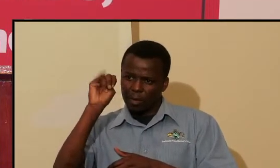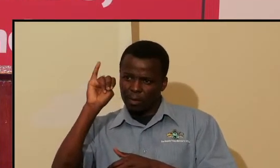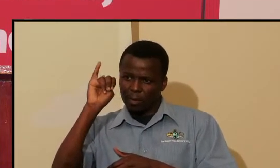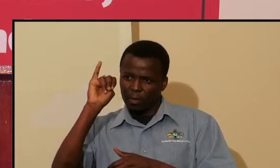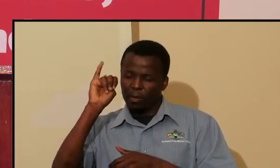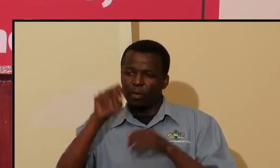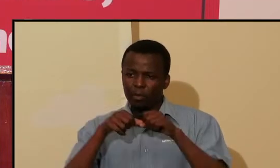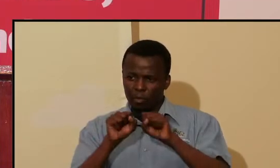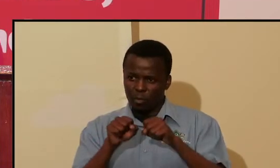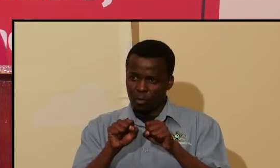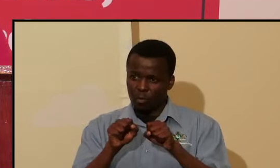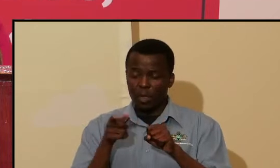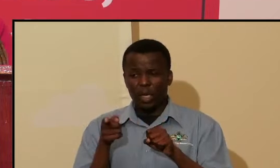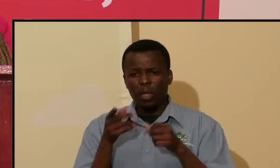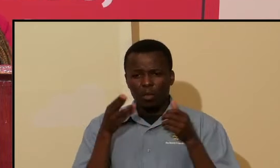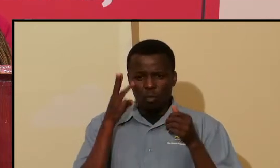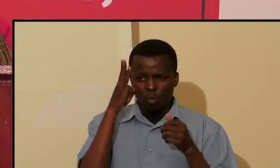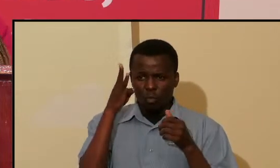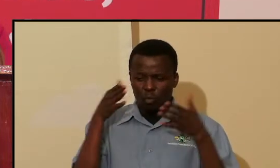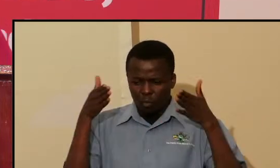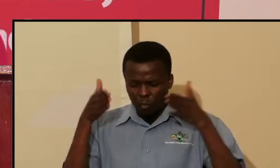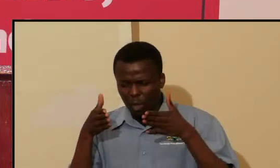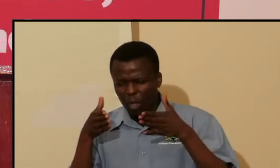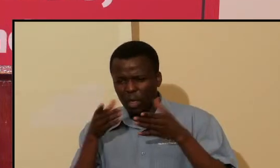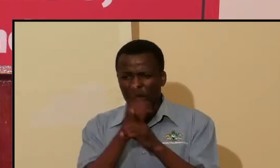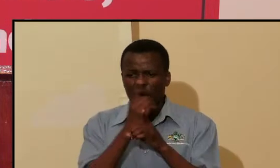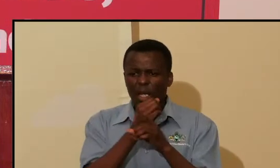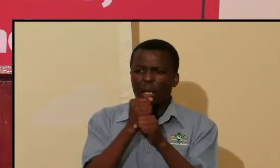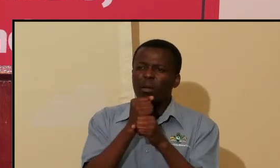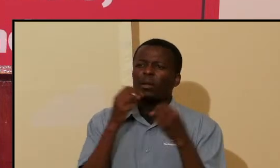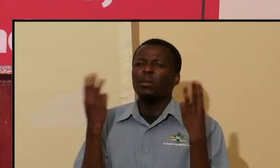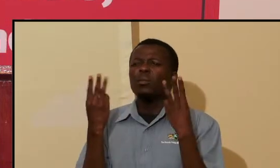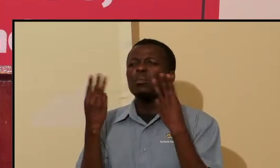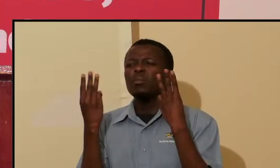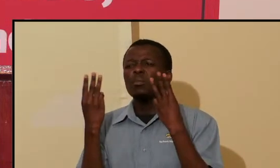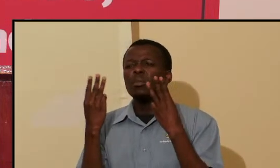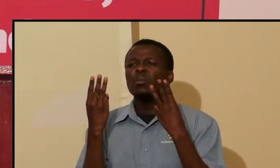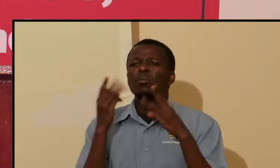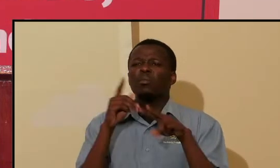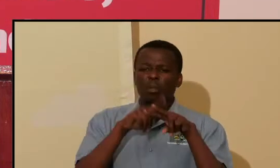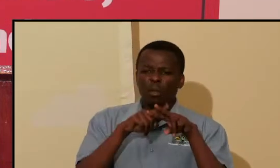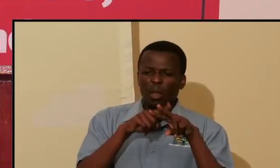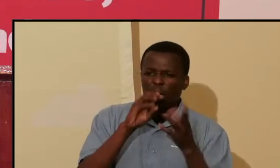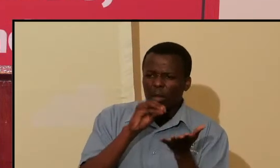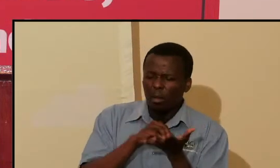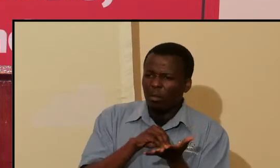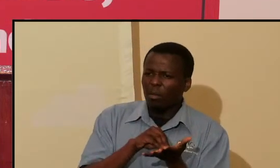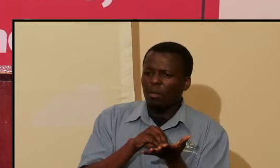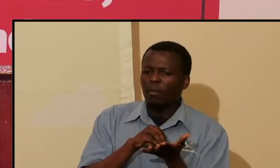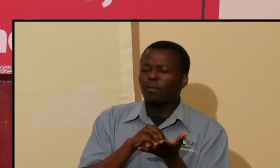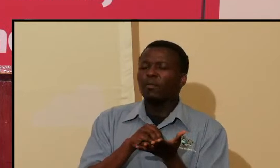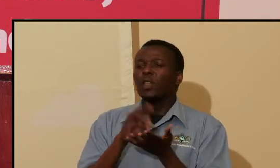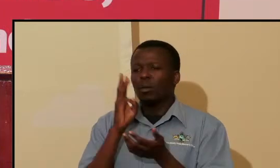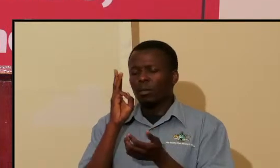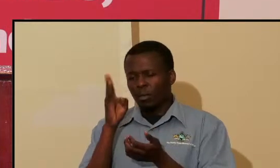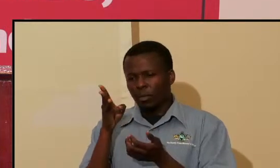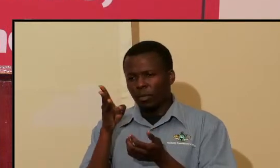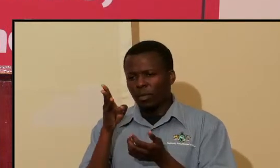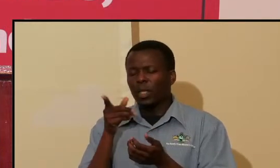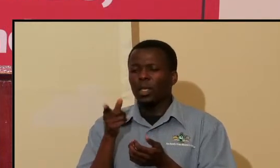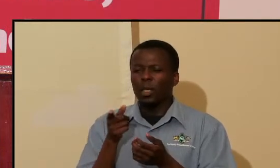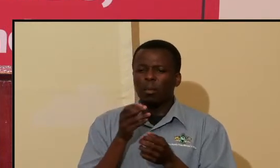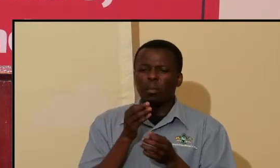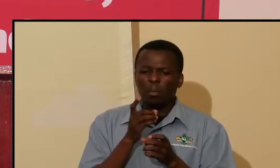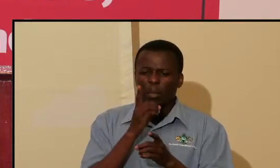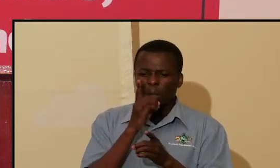with people living with HIV. So they're going to be sharing their experiences, with us, how